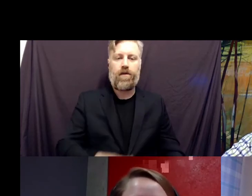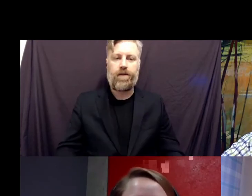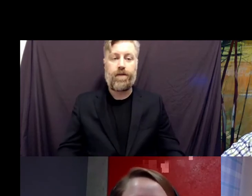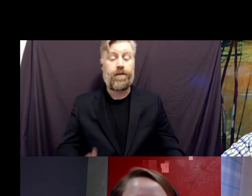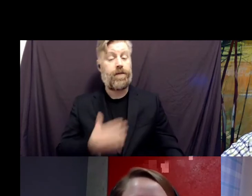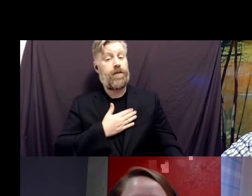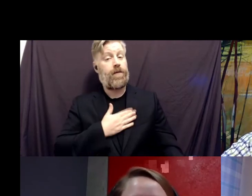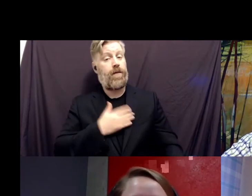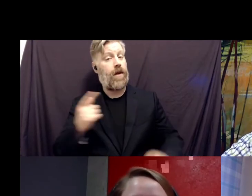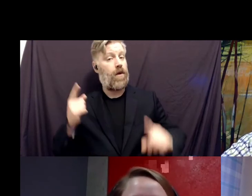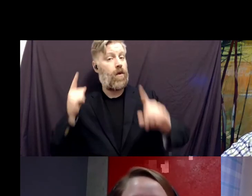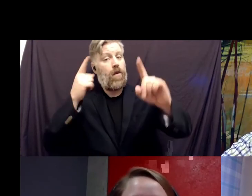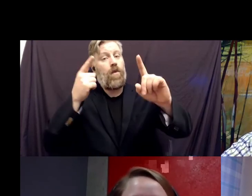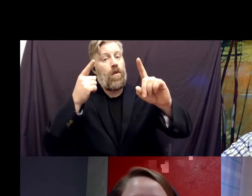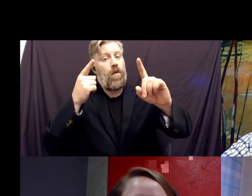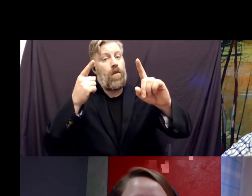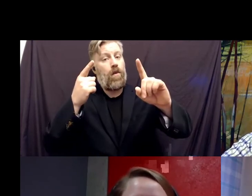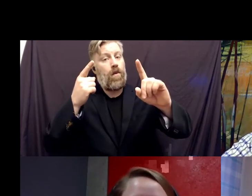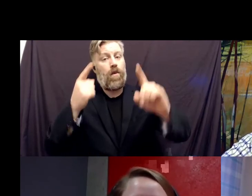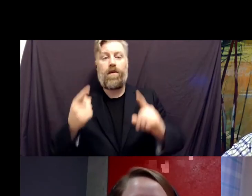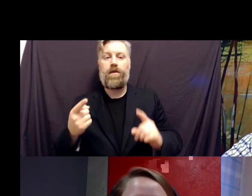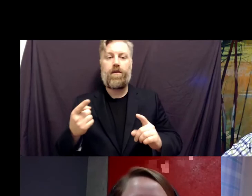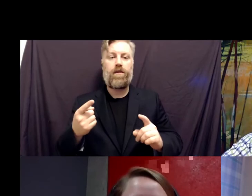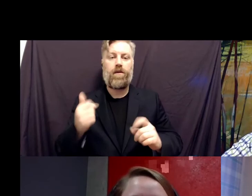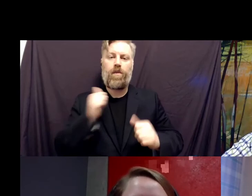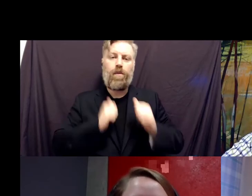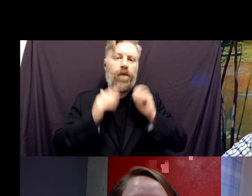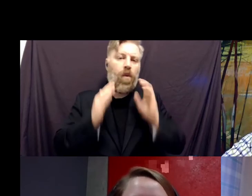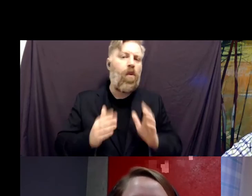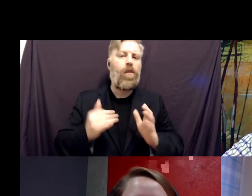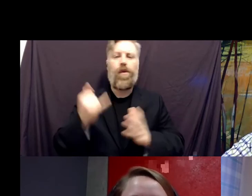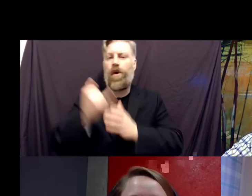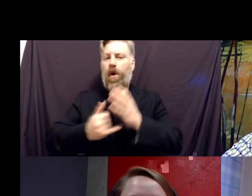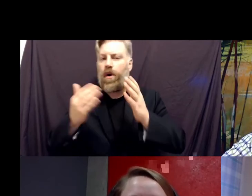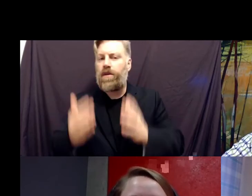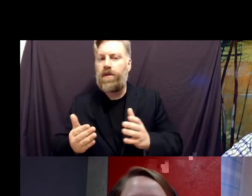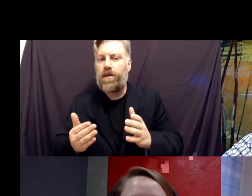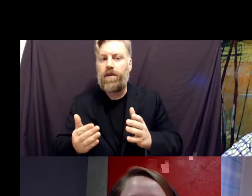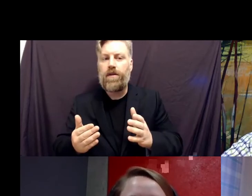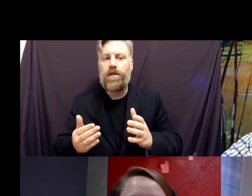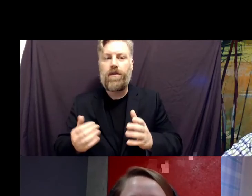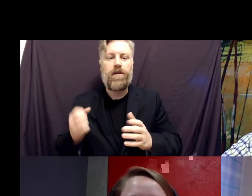that the artist will cut this Corona